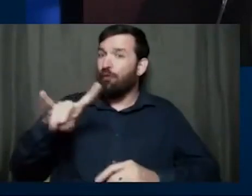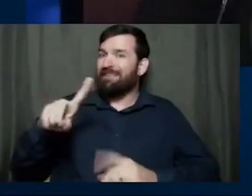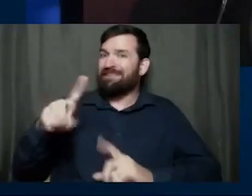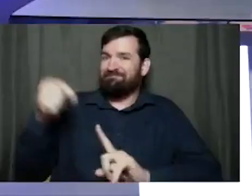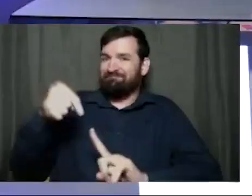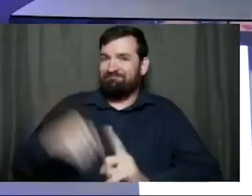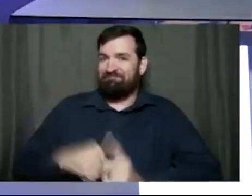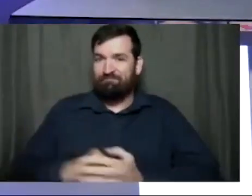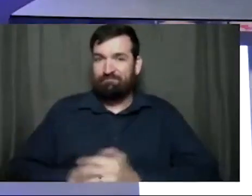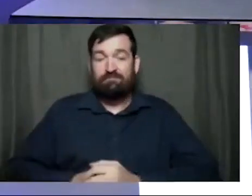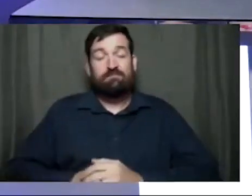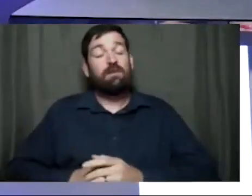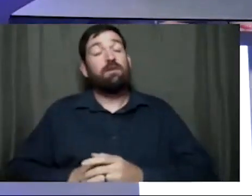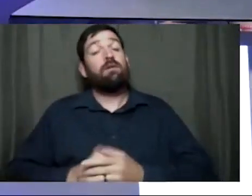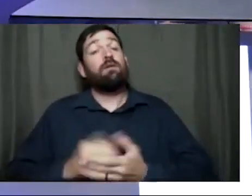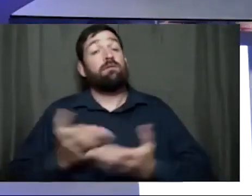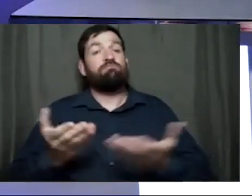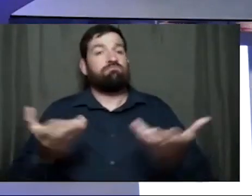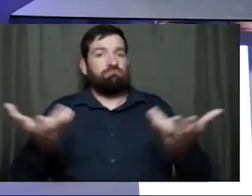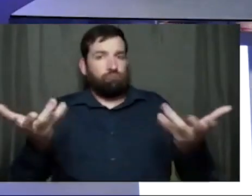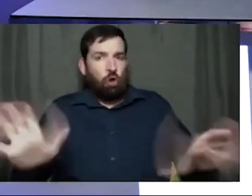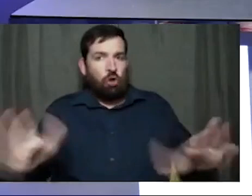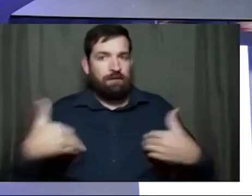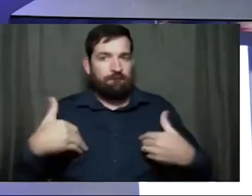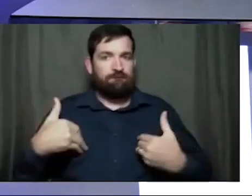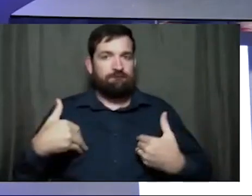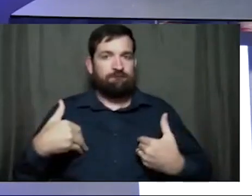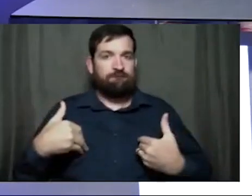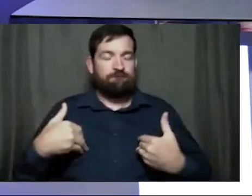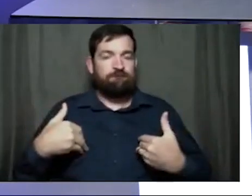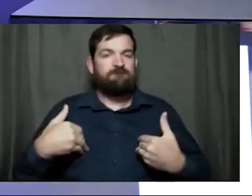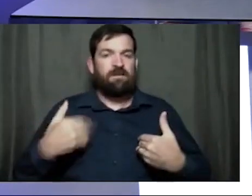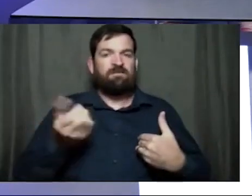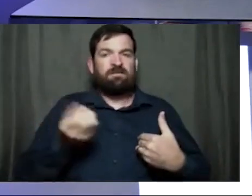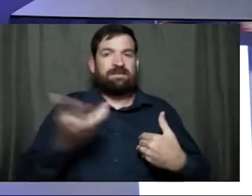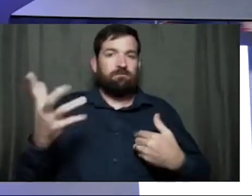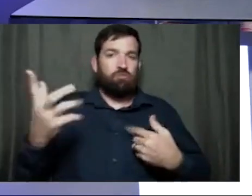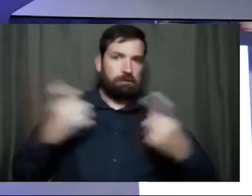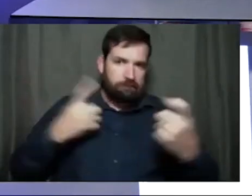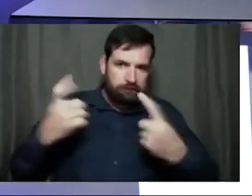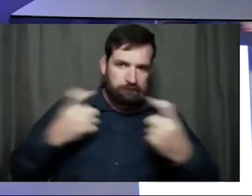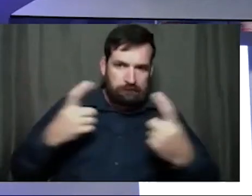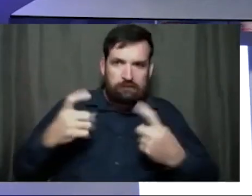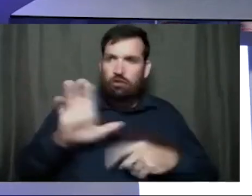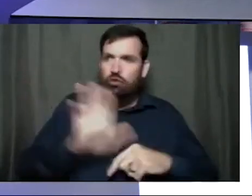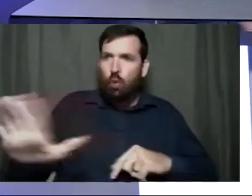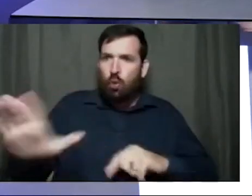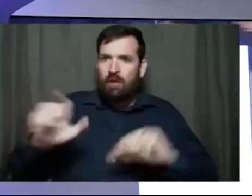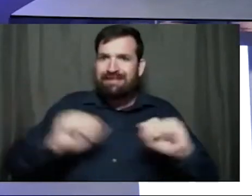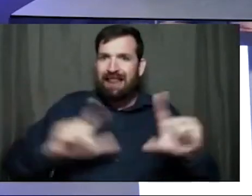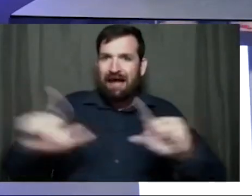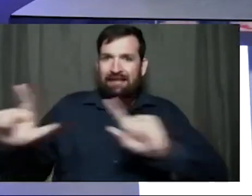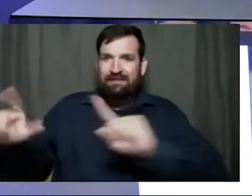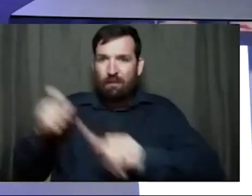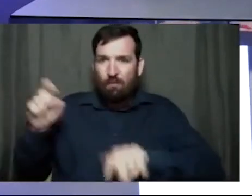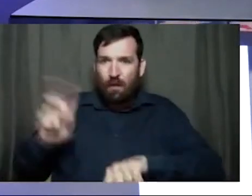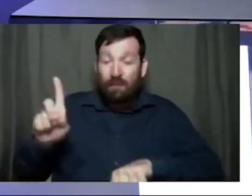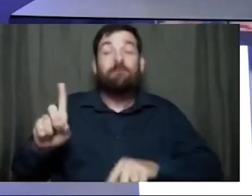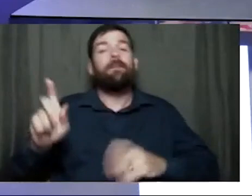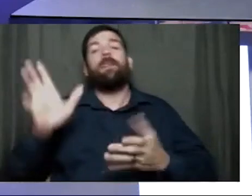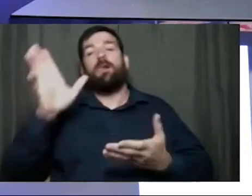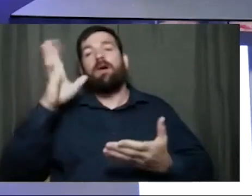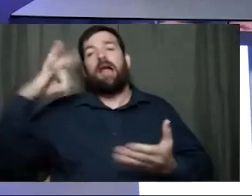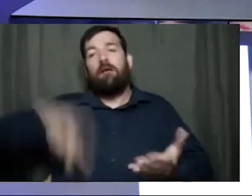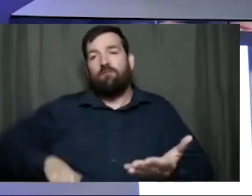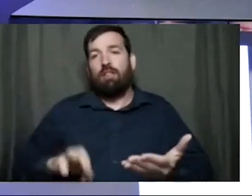Schmidtke, and we already have one of our listeners and viewers asking where they can get your slides. So they are very helpful. So we'll figure out a way to get those, because they'd like